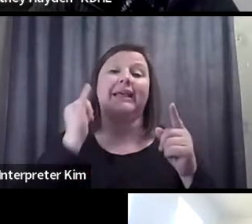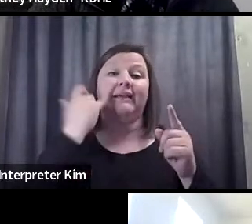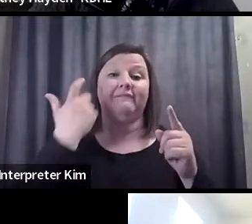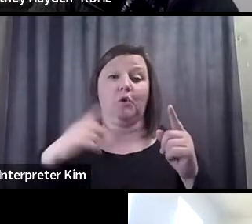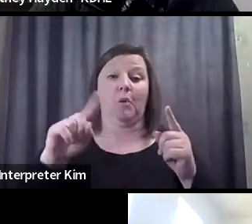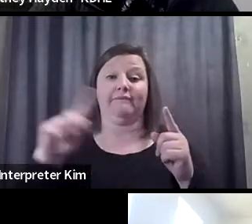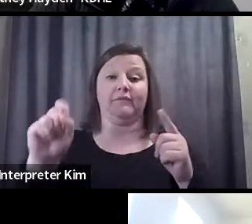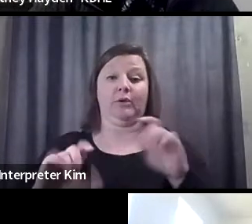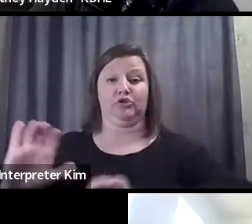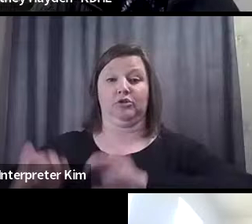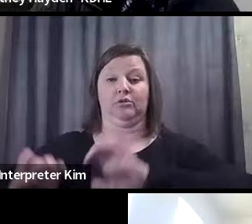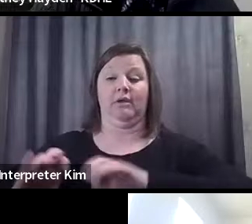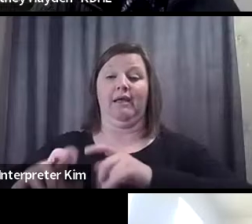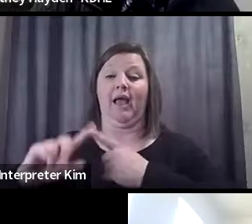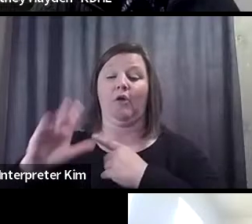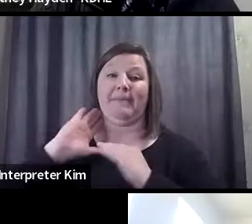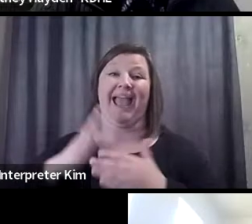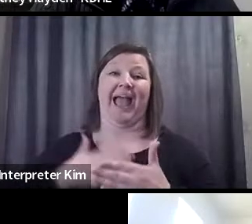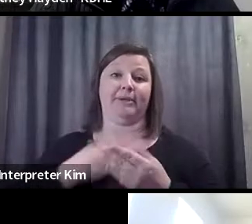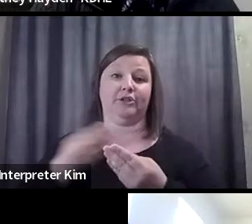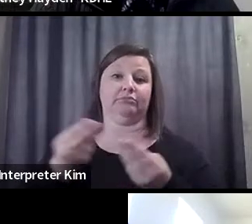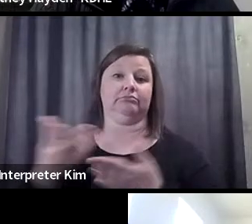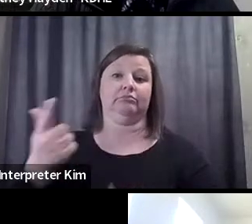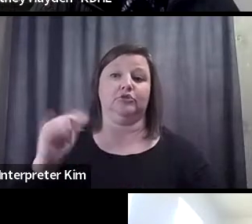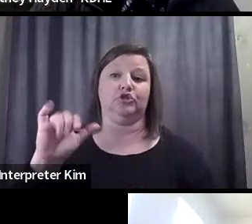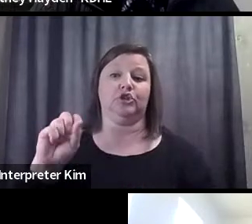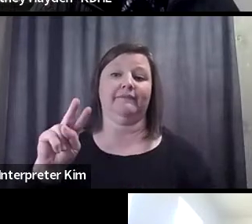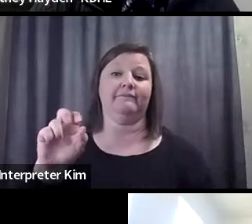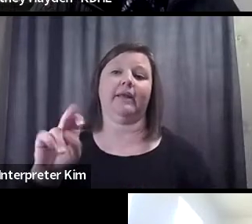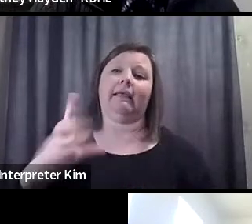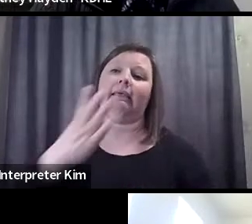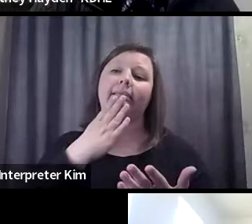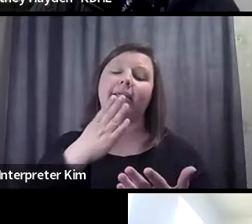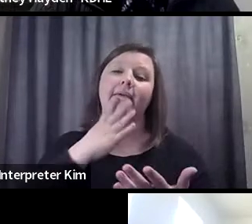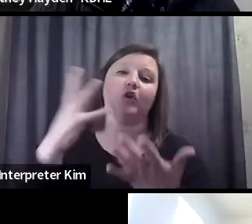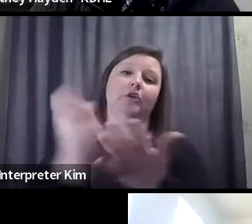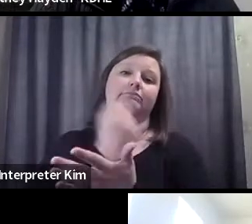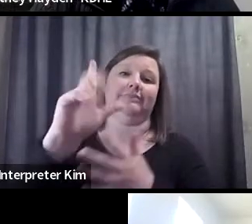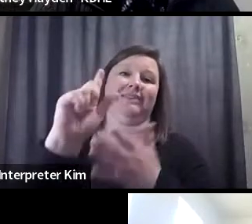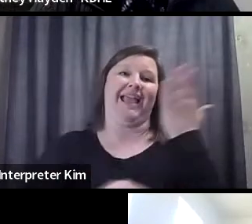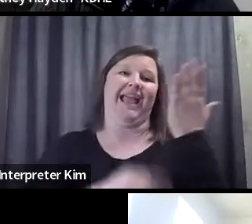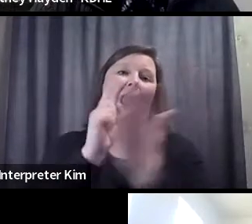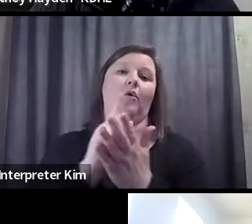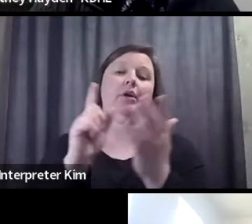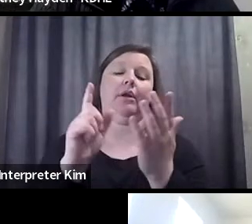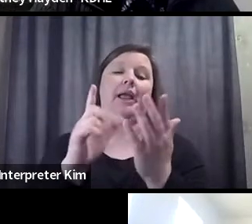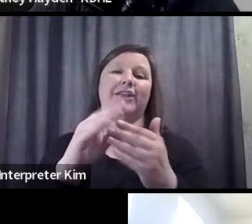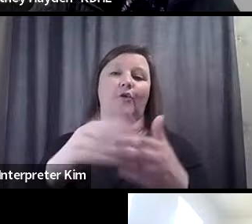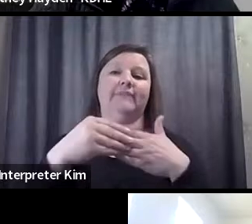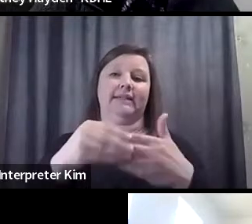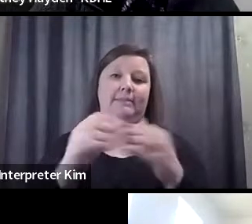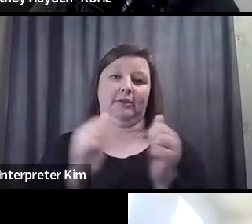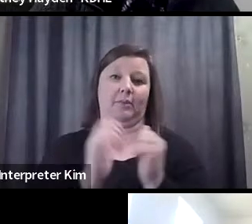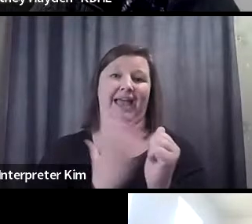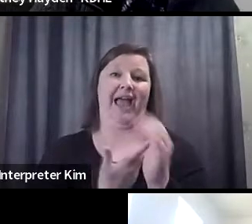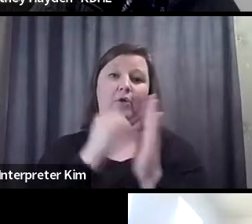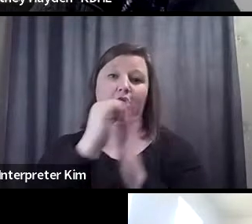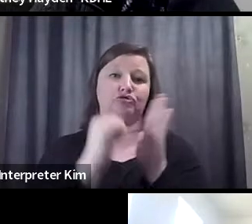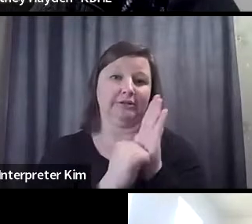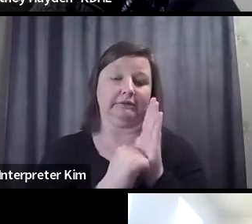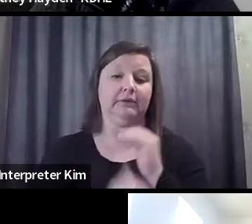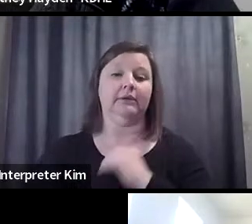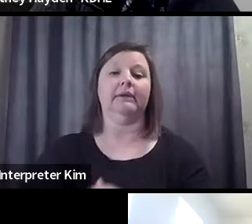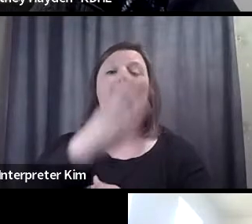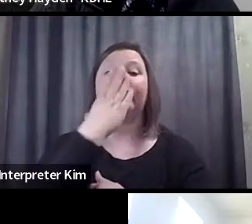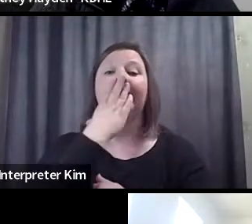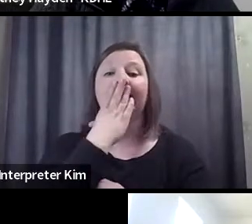to Giovanni. And I want to thank you again for spending this hour with us and your flexibility with our agenda. I want to thank the 3 guests who